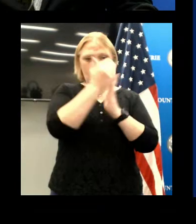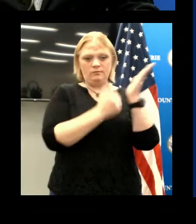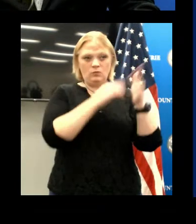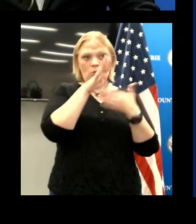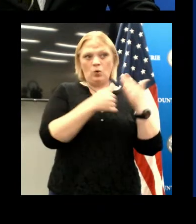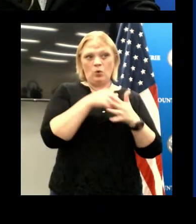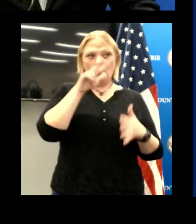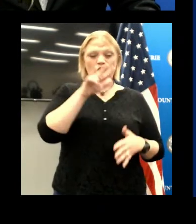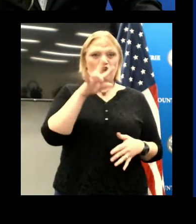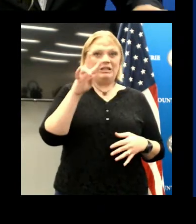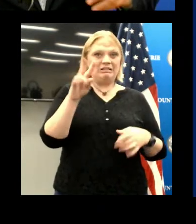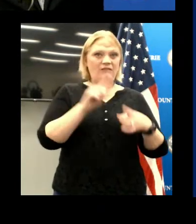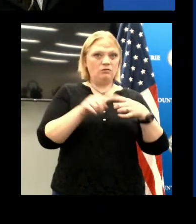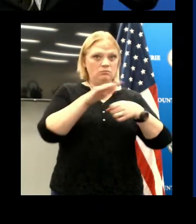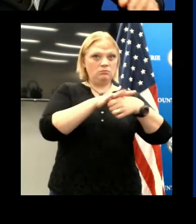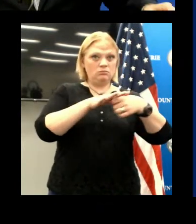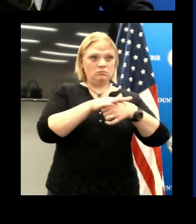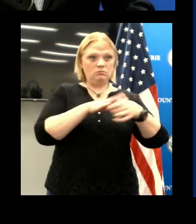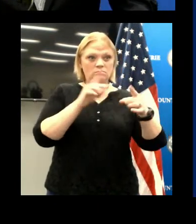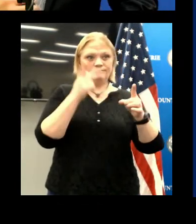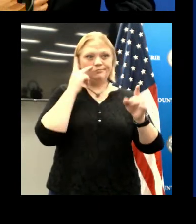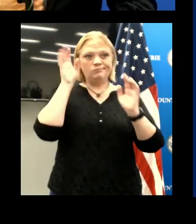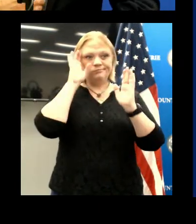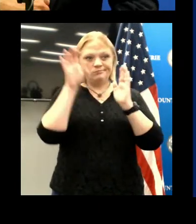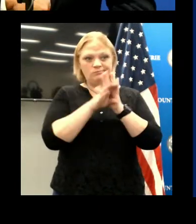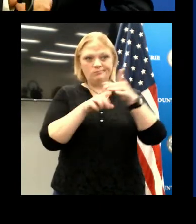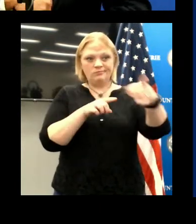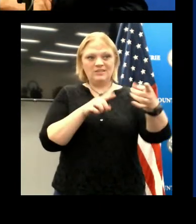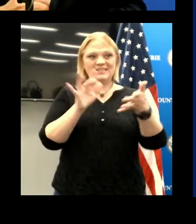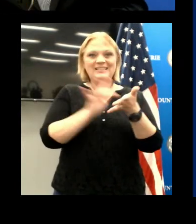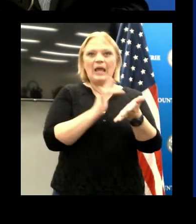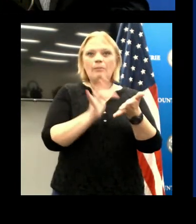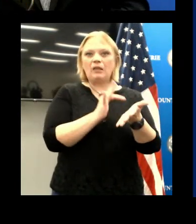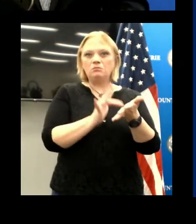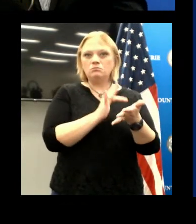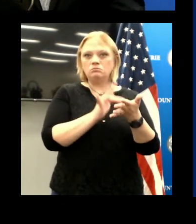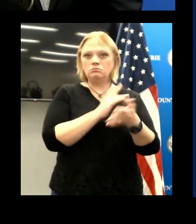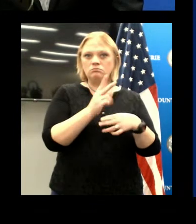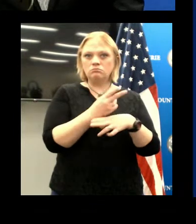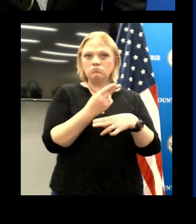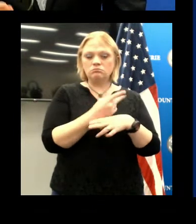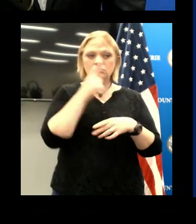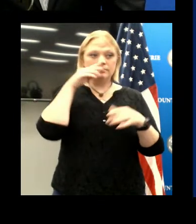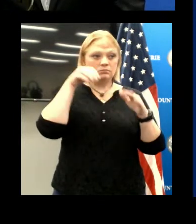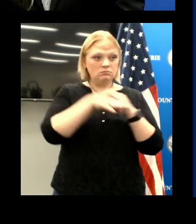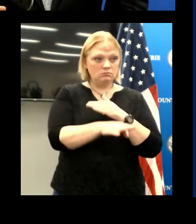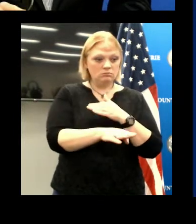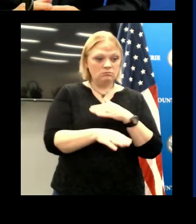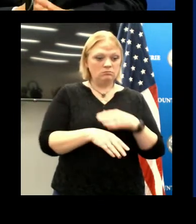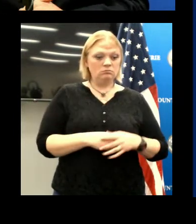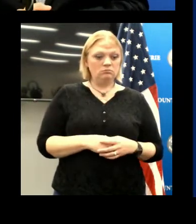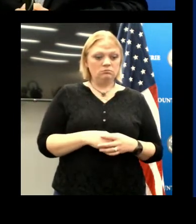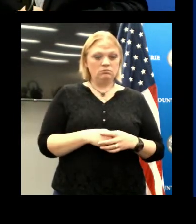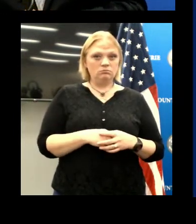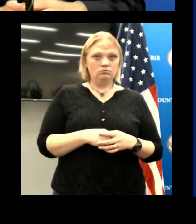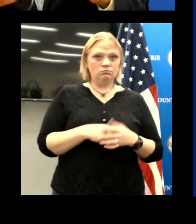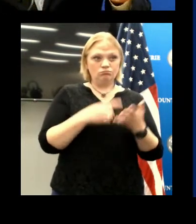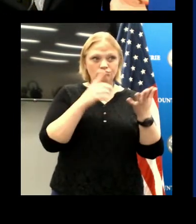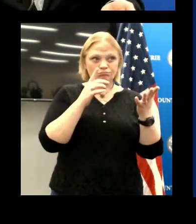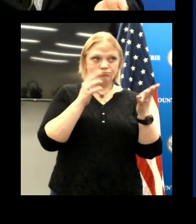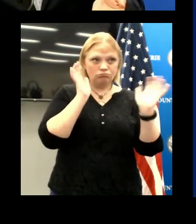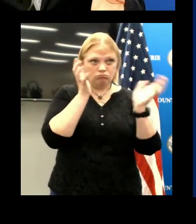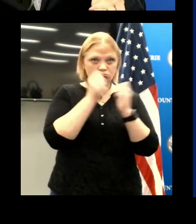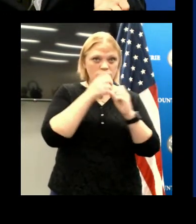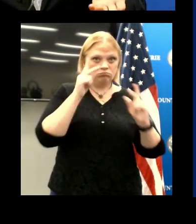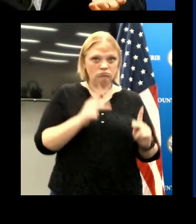37 sites. What you see in the picture there is actually the tablet that's used. You go in, you talk to the person. If you've got